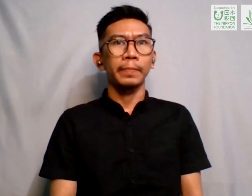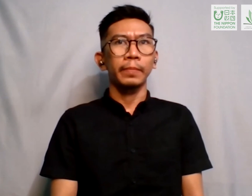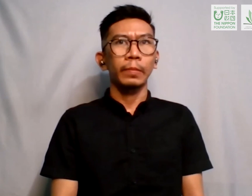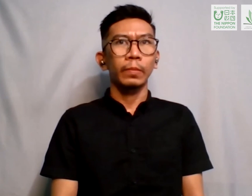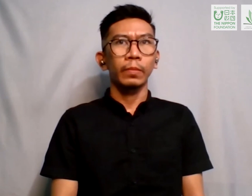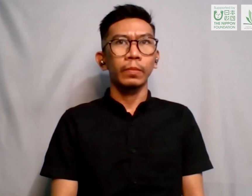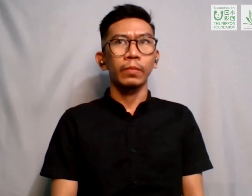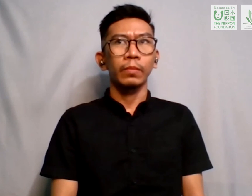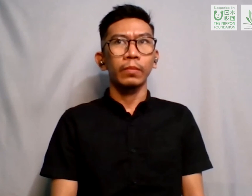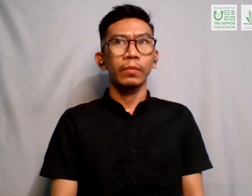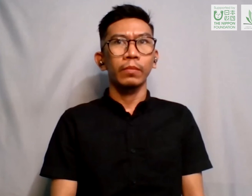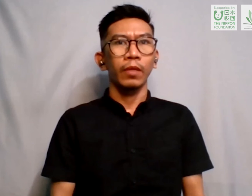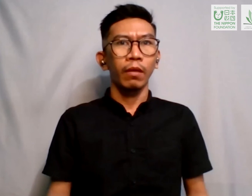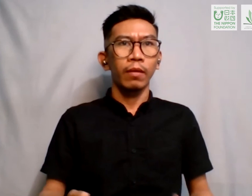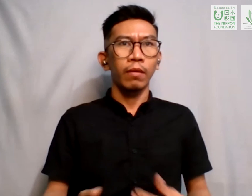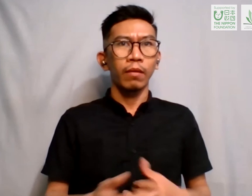time.